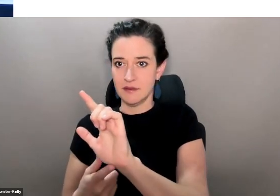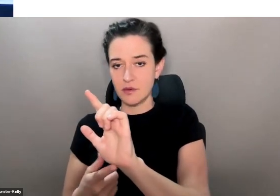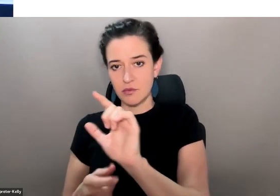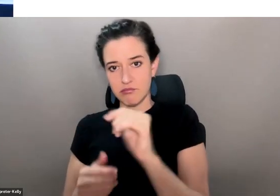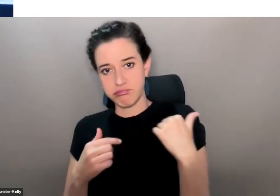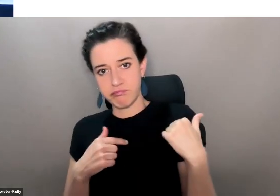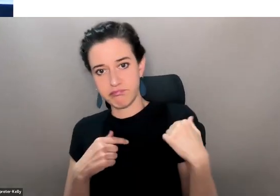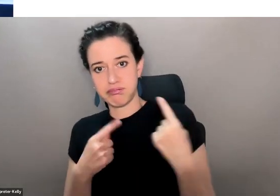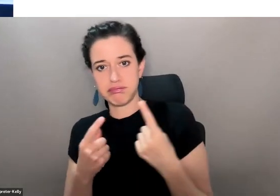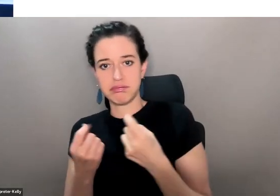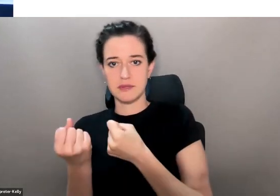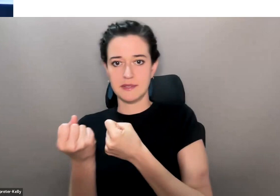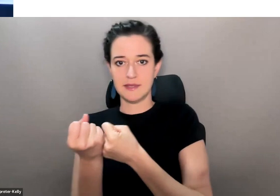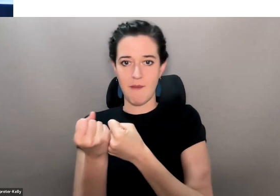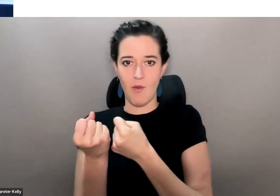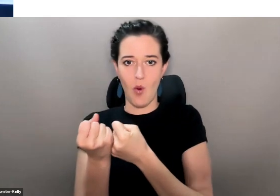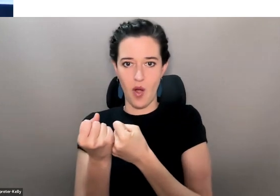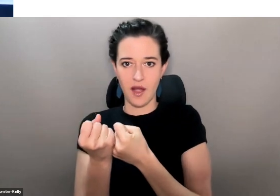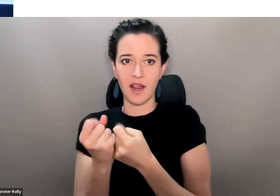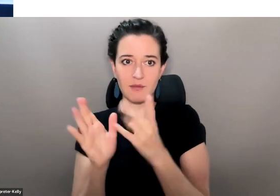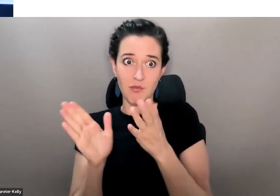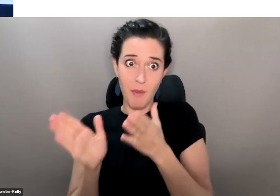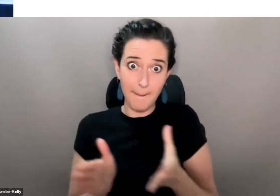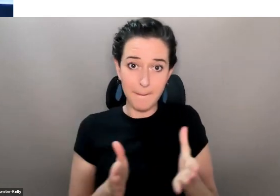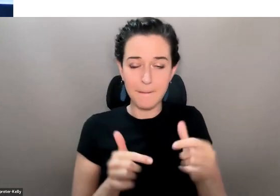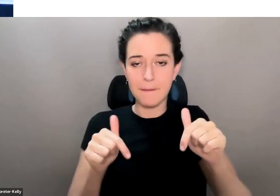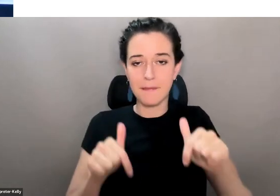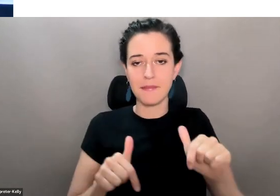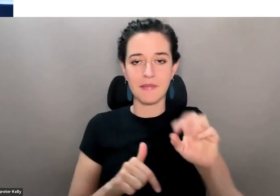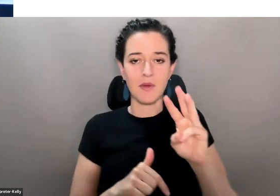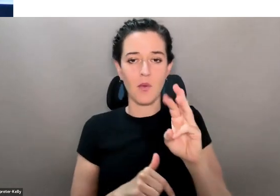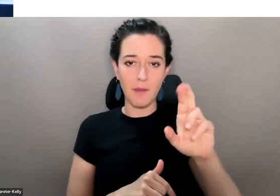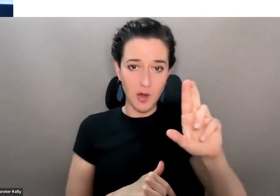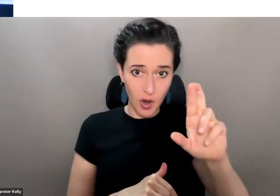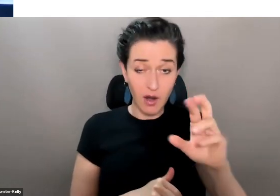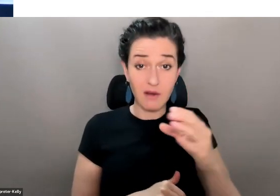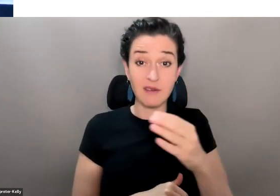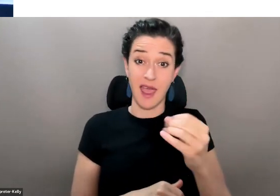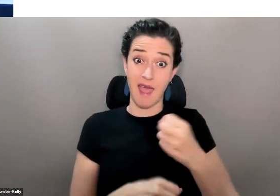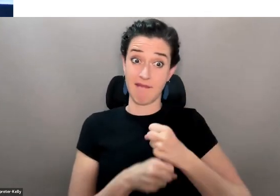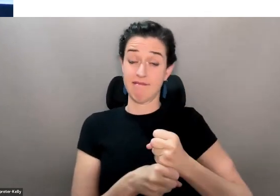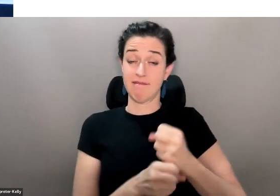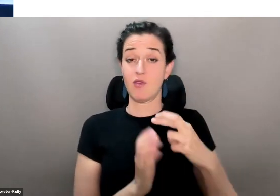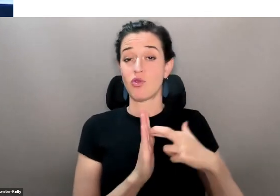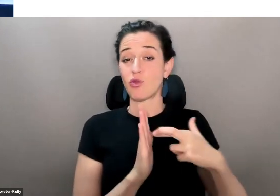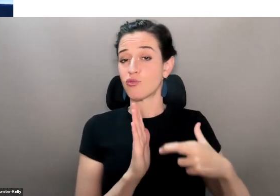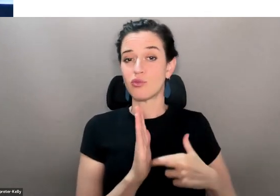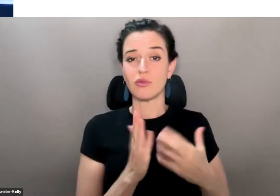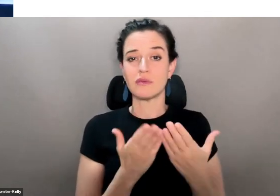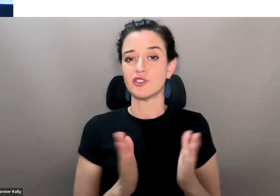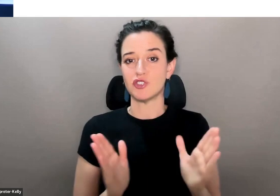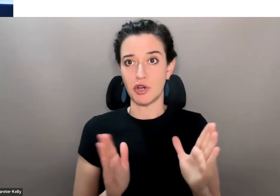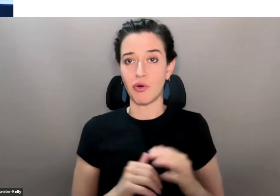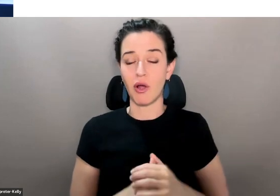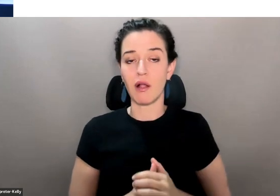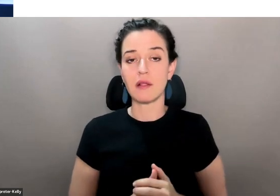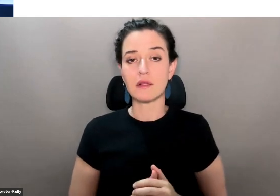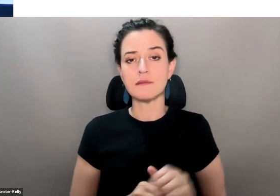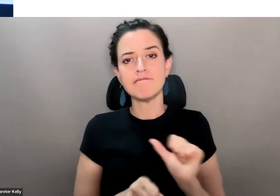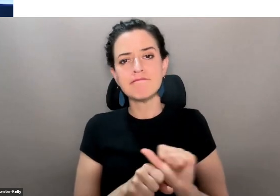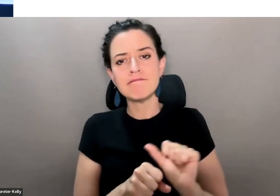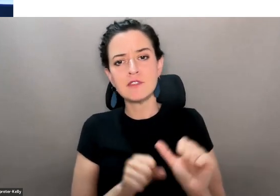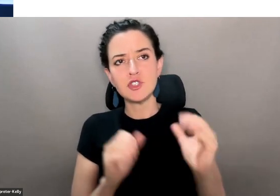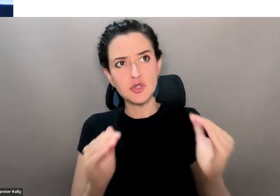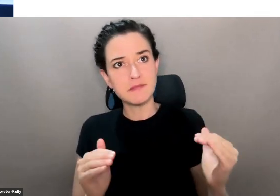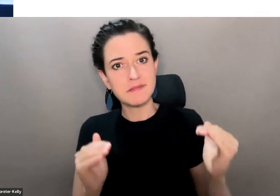throughout this webinar prep, throughout the rulemaking, and generally in our efforts to advance non-discrimination